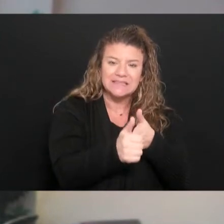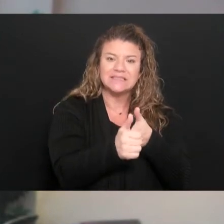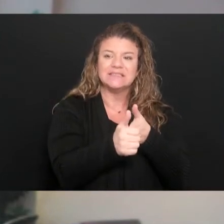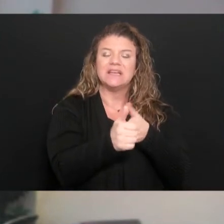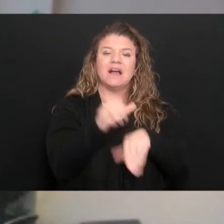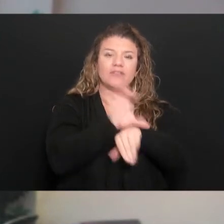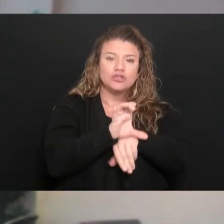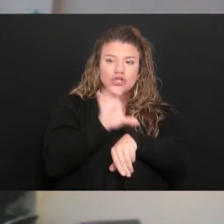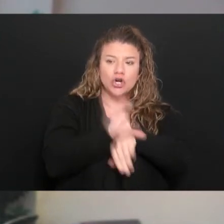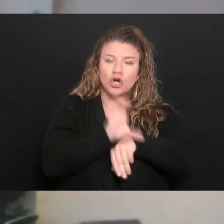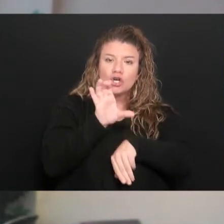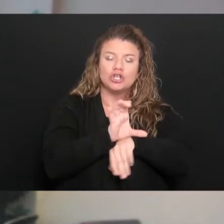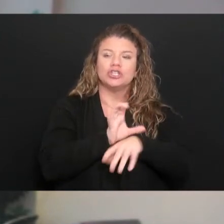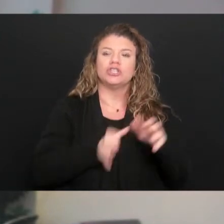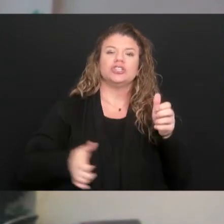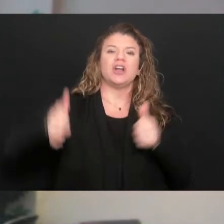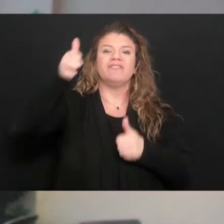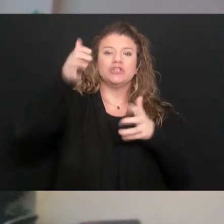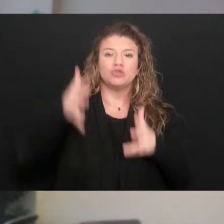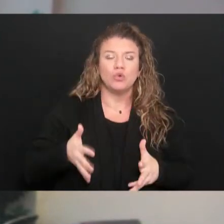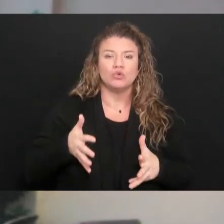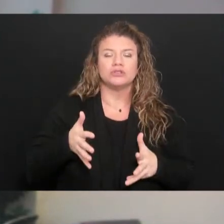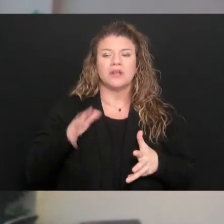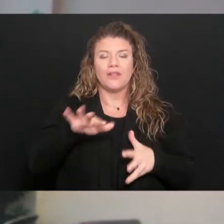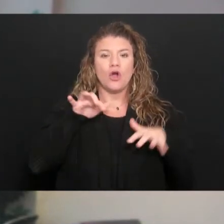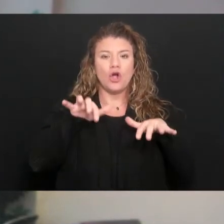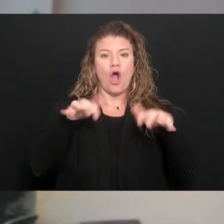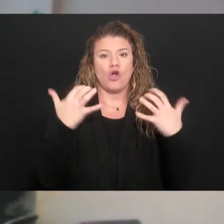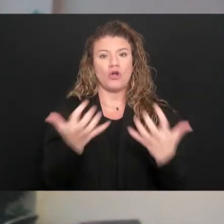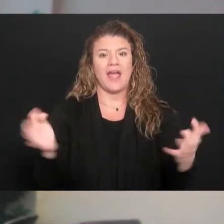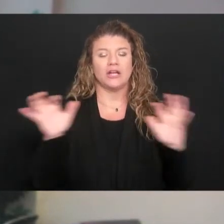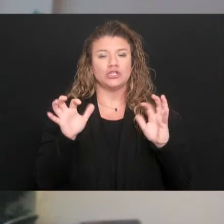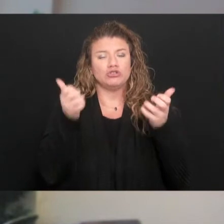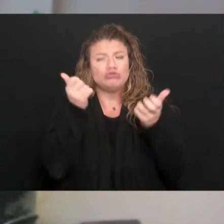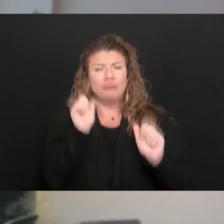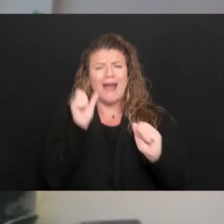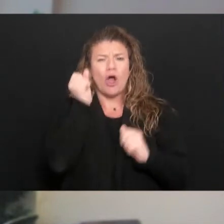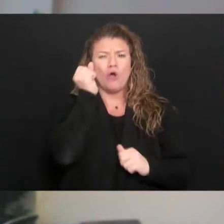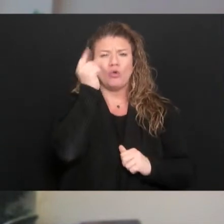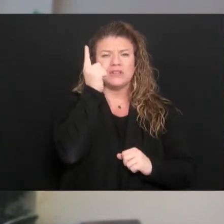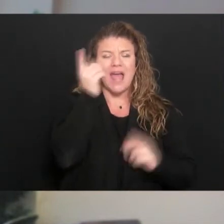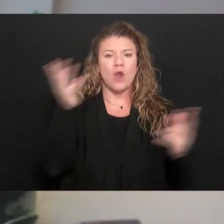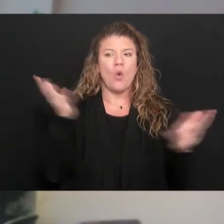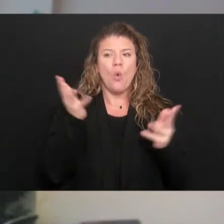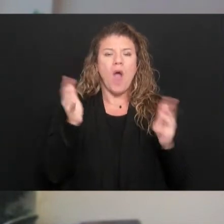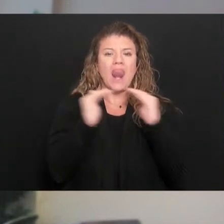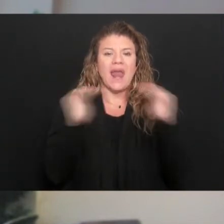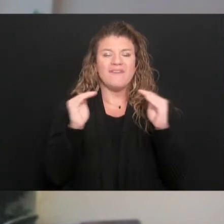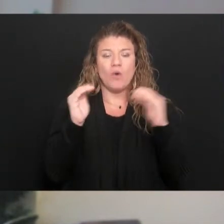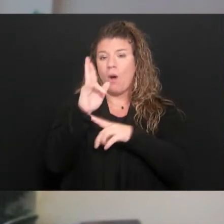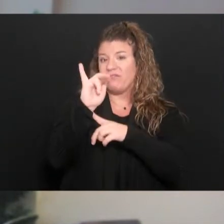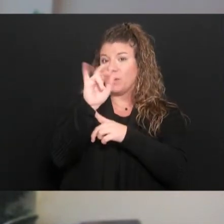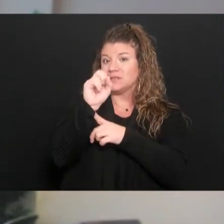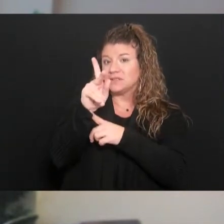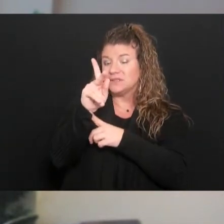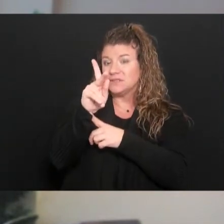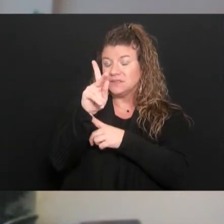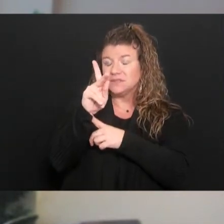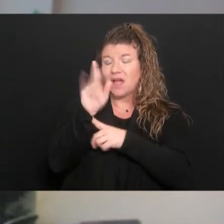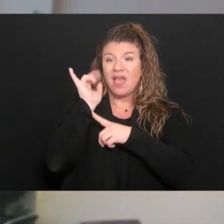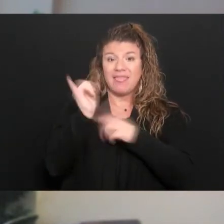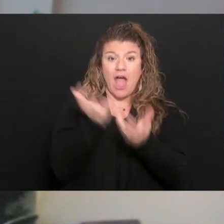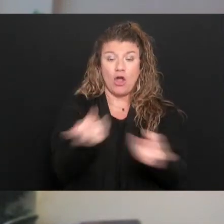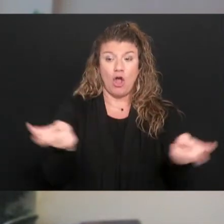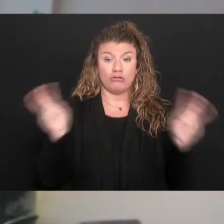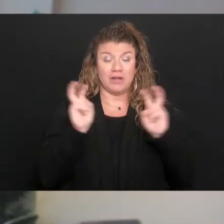the church officials and the congregation to try to understand what level of risk that the congregation is